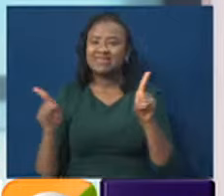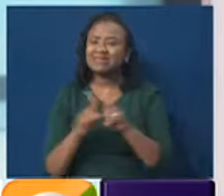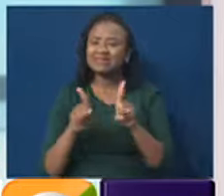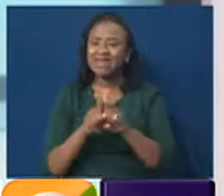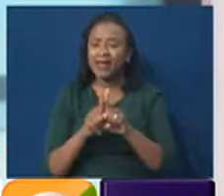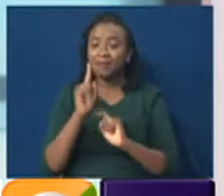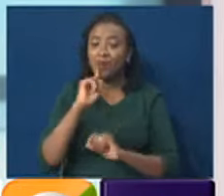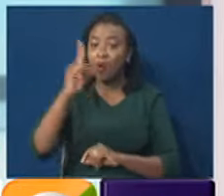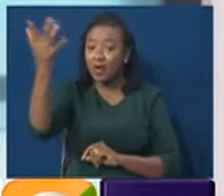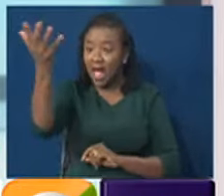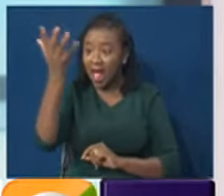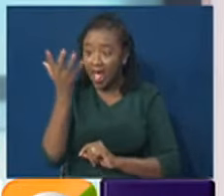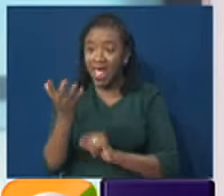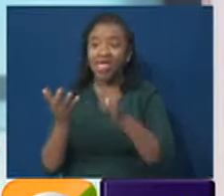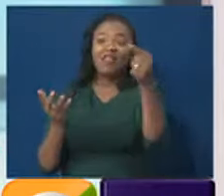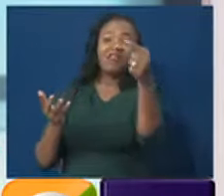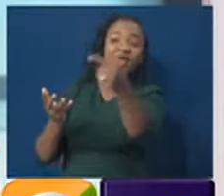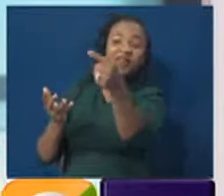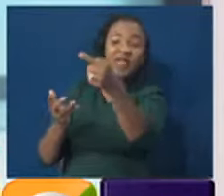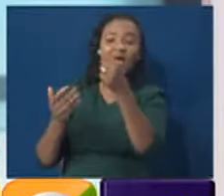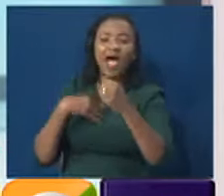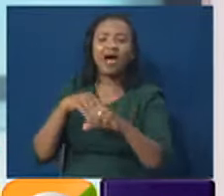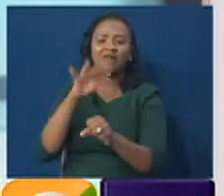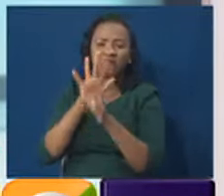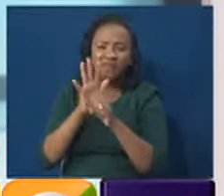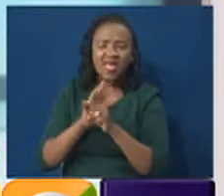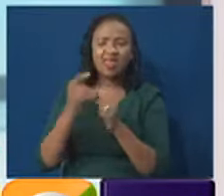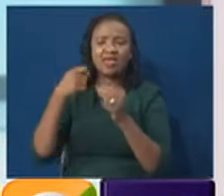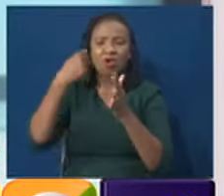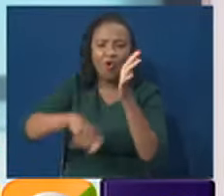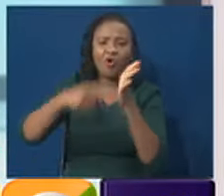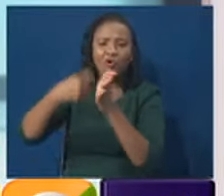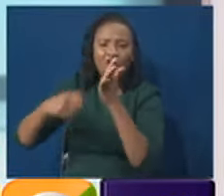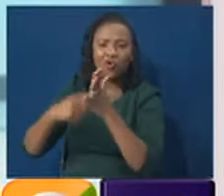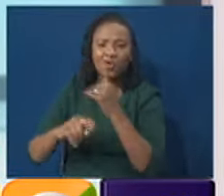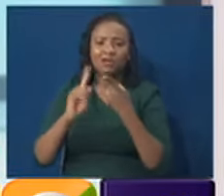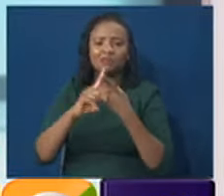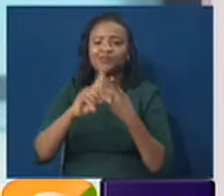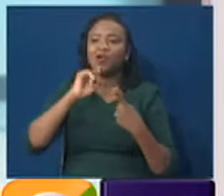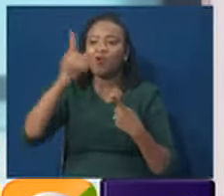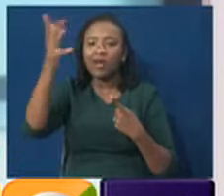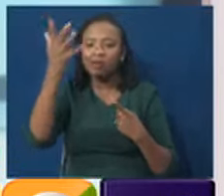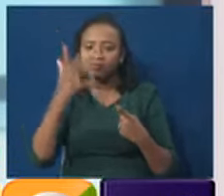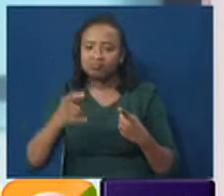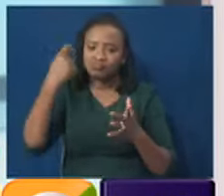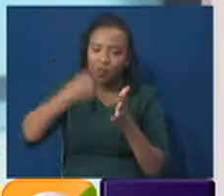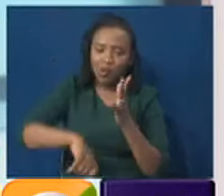And there is import, there are insurances, there are logistical